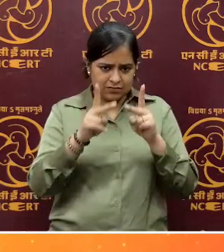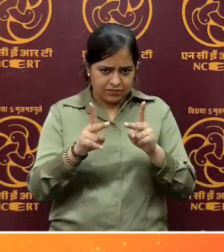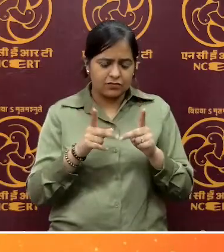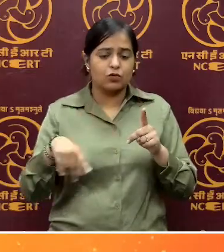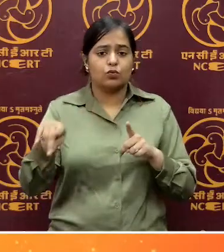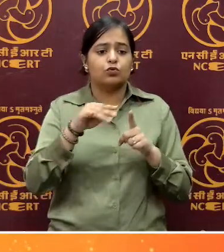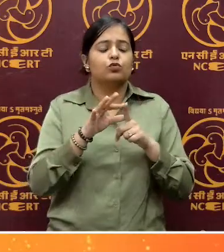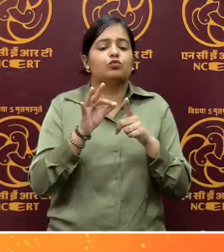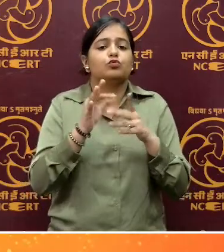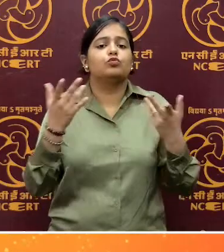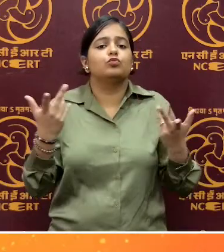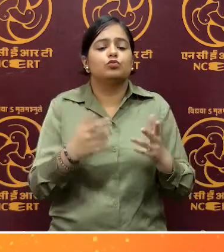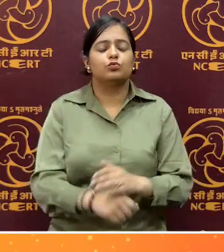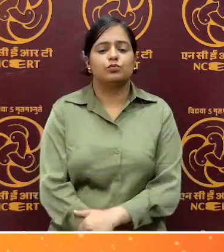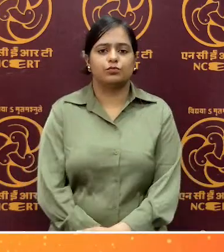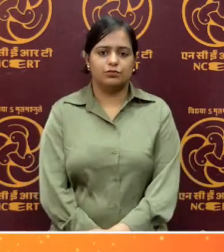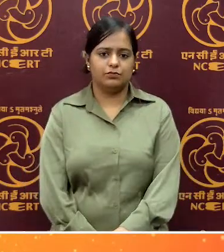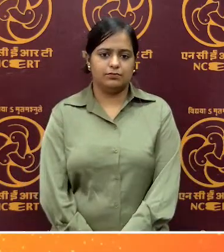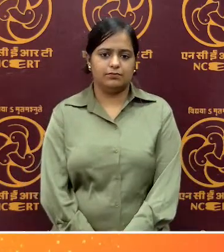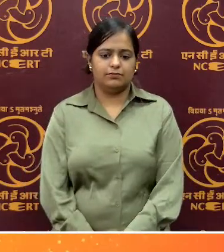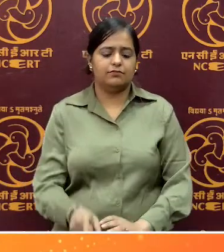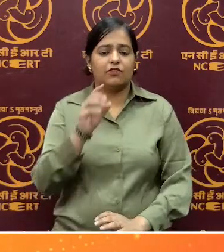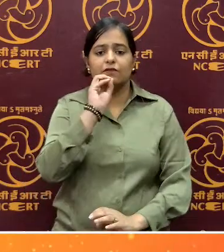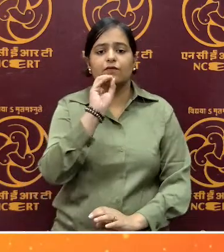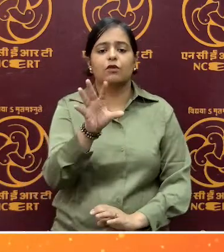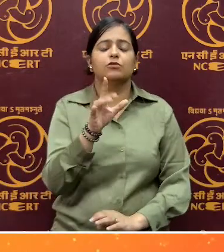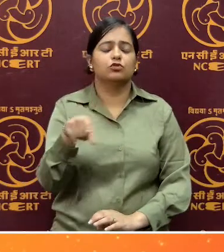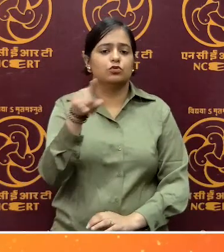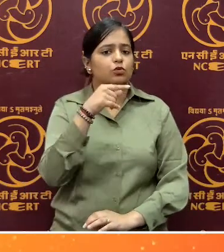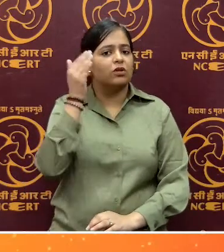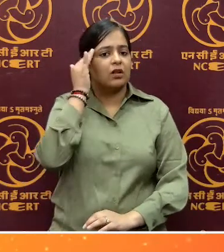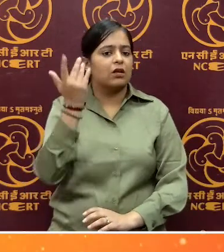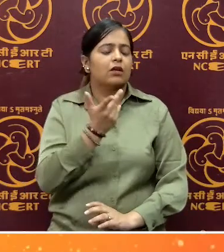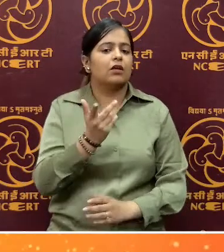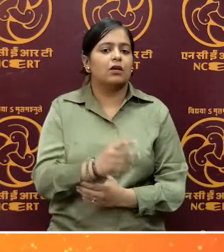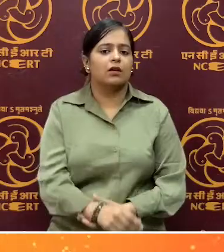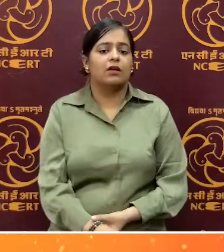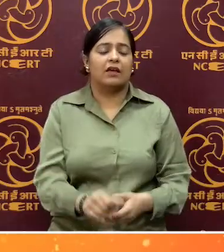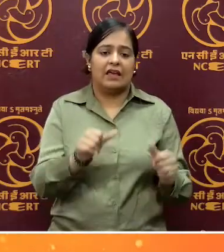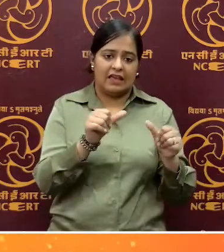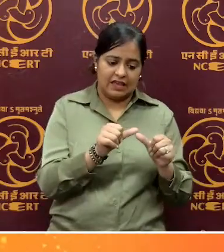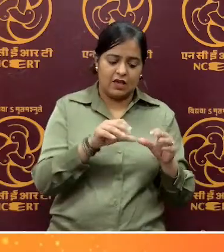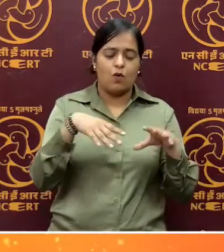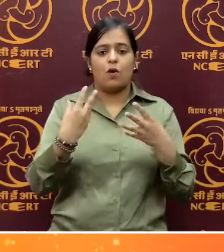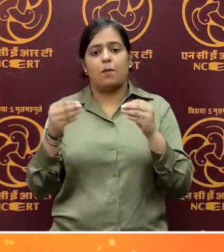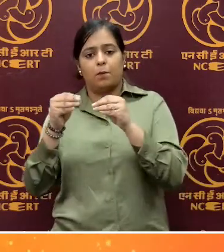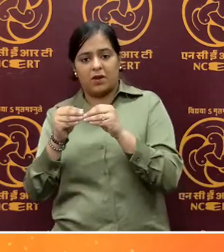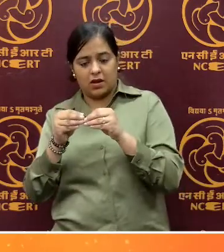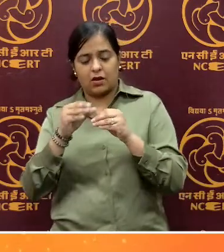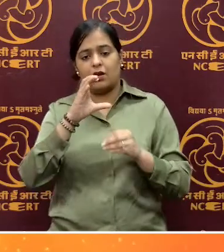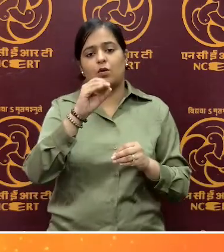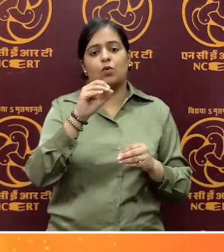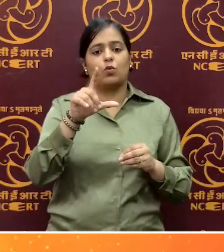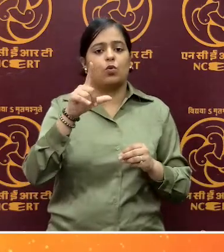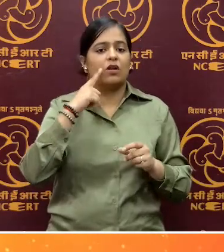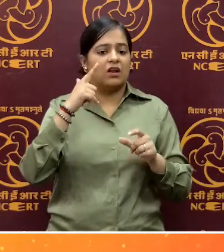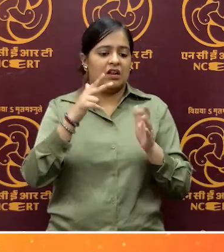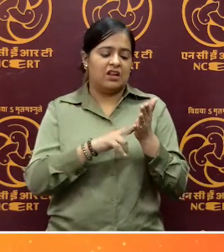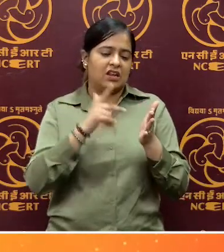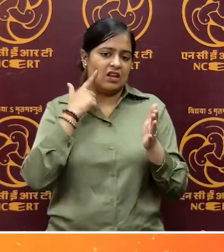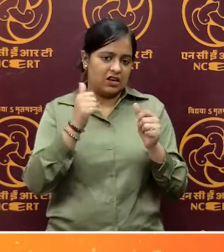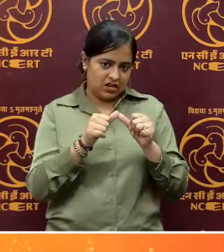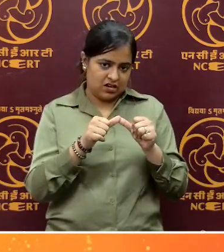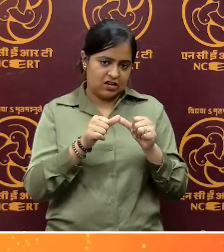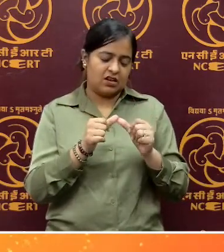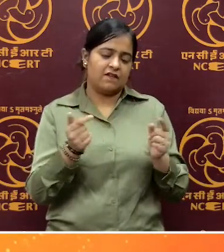this collinear vectors. So the information that you have is, when A and B are two collinear vectors, then the